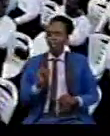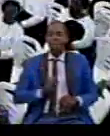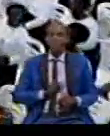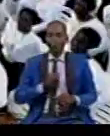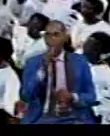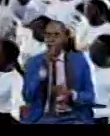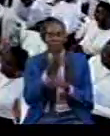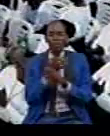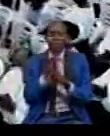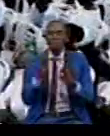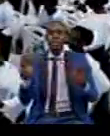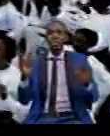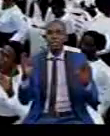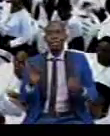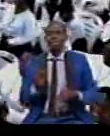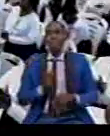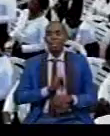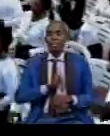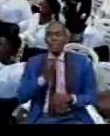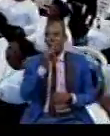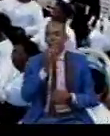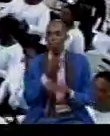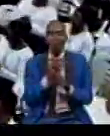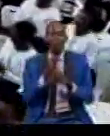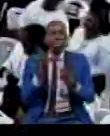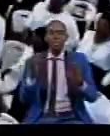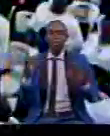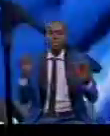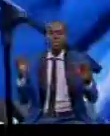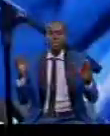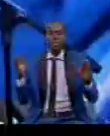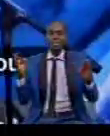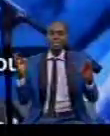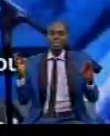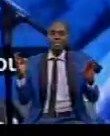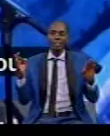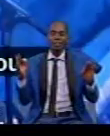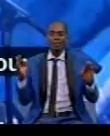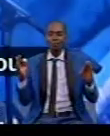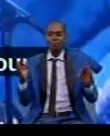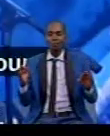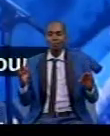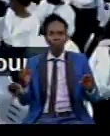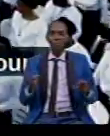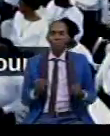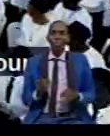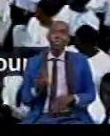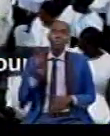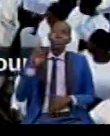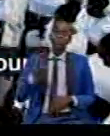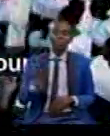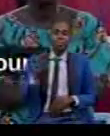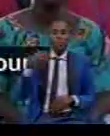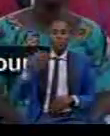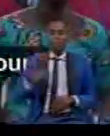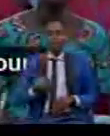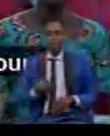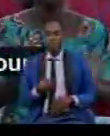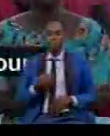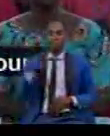healing us. We're asking, Lord, that right now your healing comes